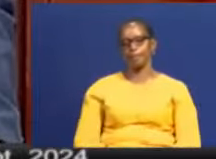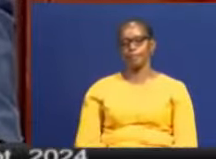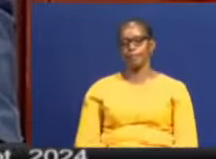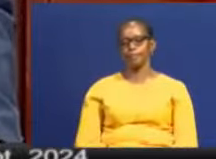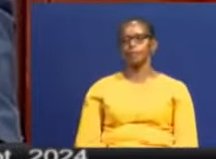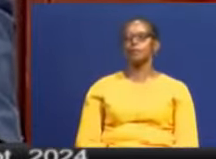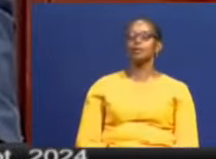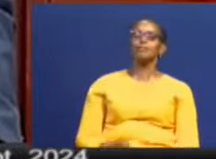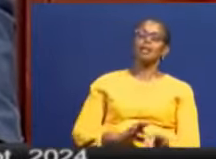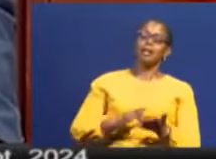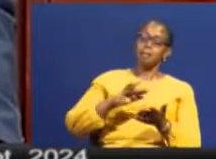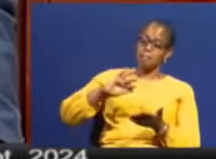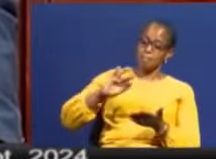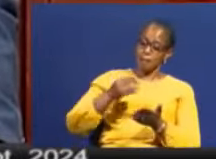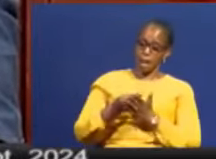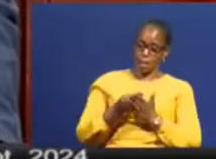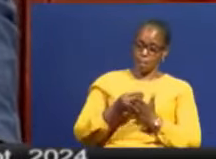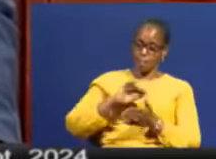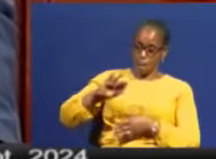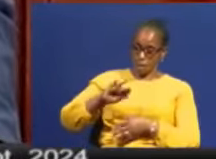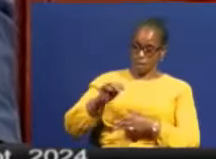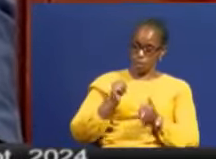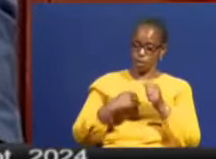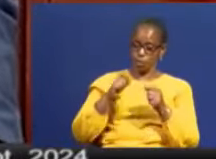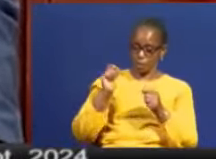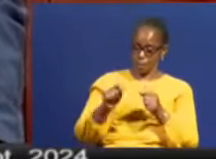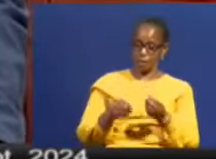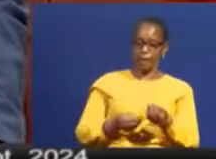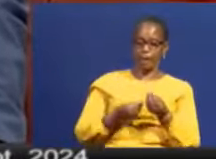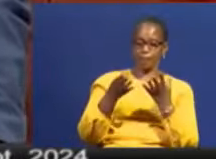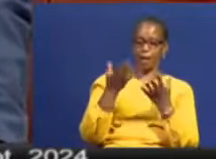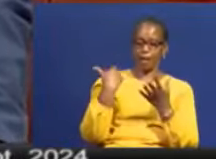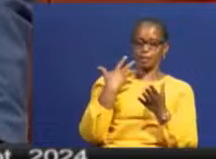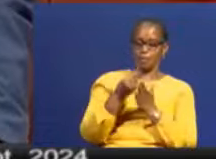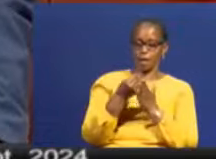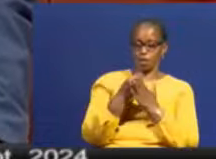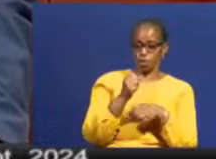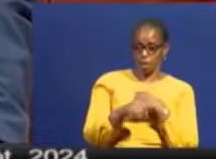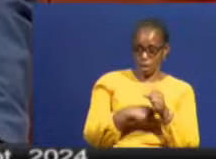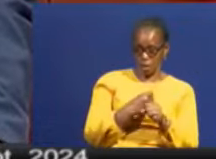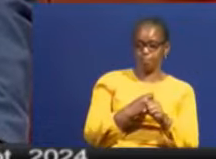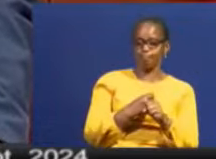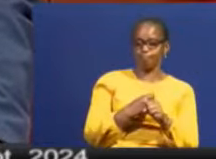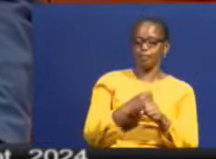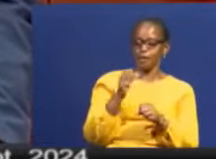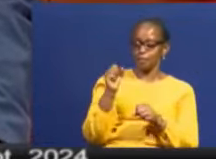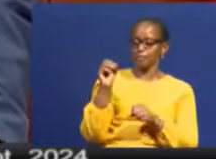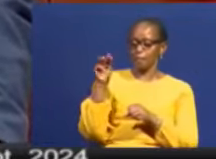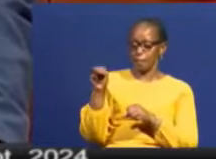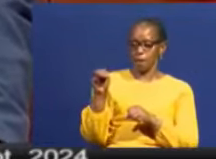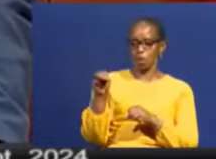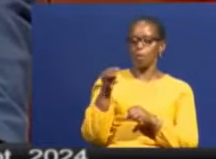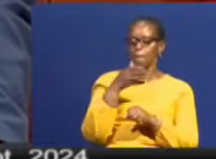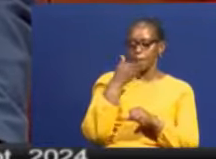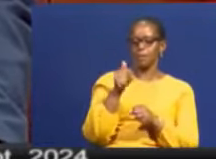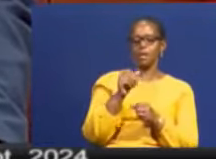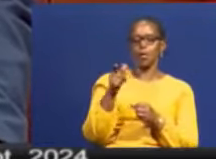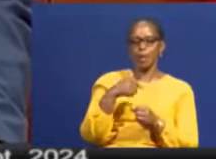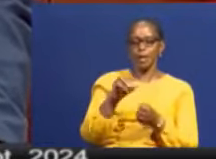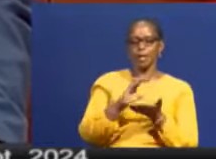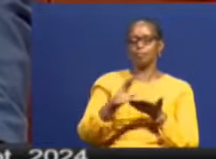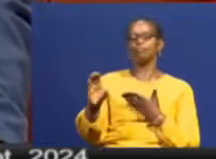that the balance of monies that should have been given in the last financial year, about 50 million that is owed to each constituency, be now released so that